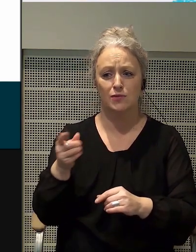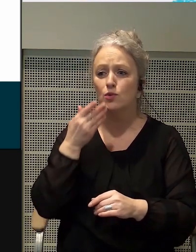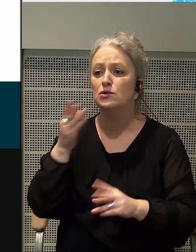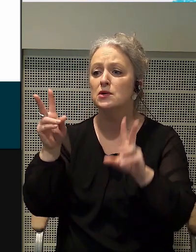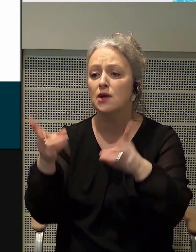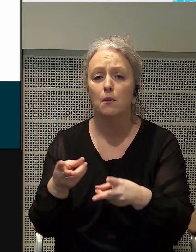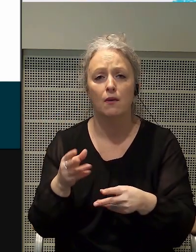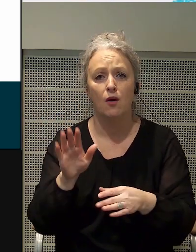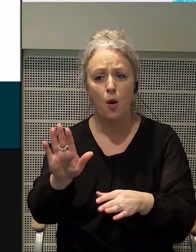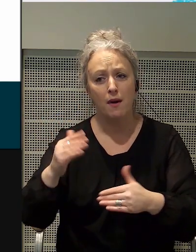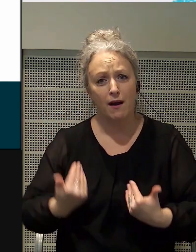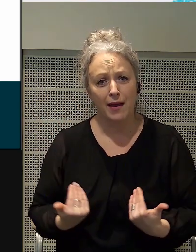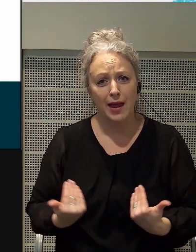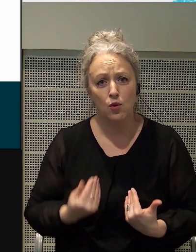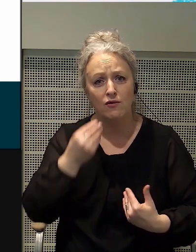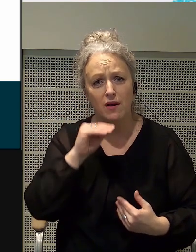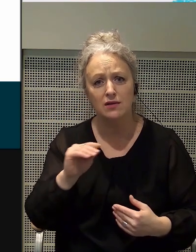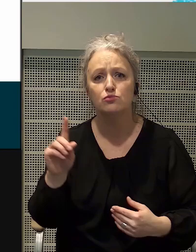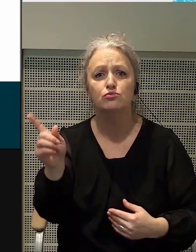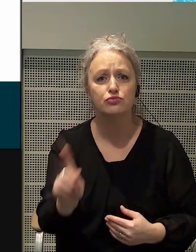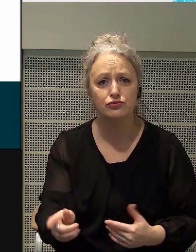what can we do to help you with that?